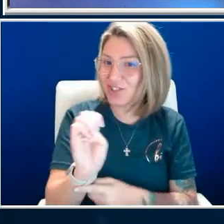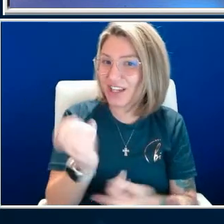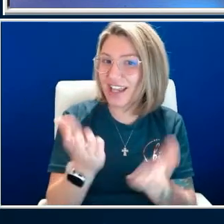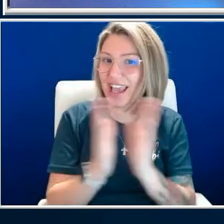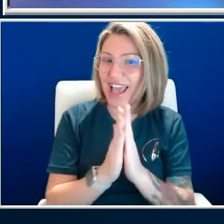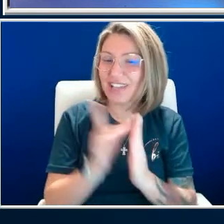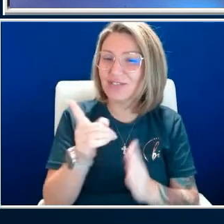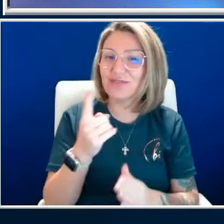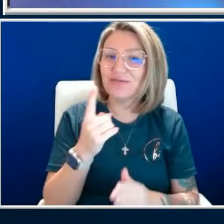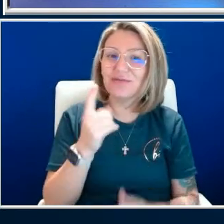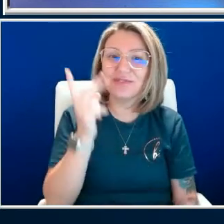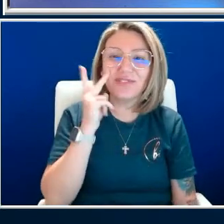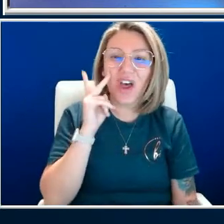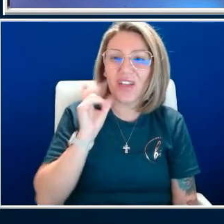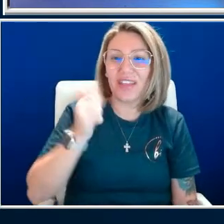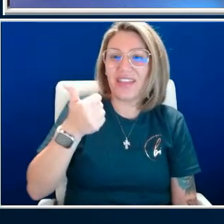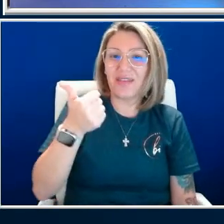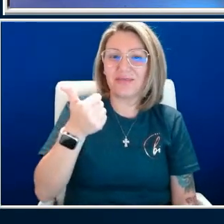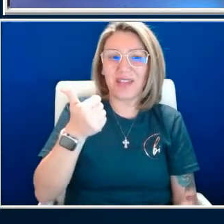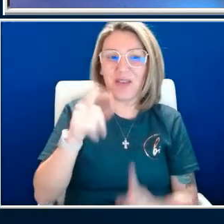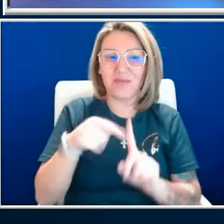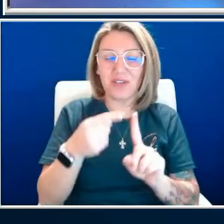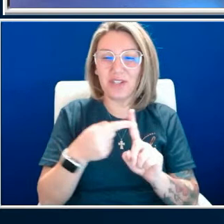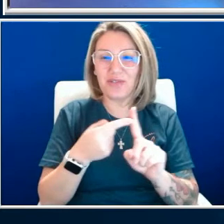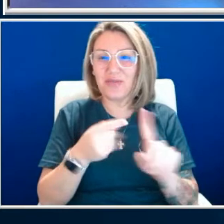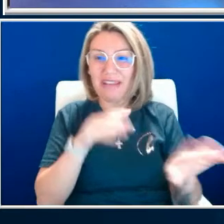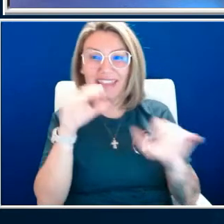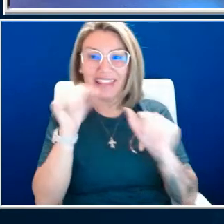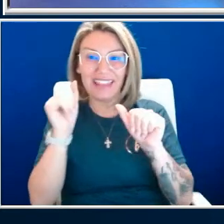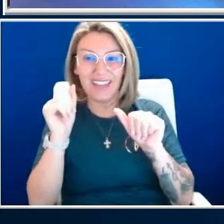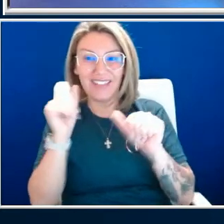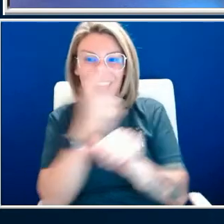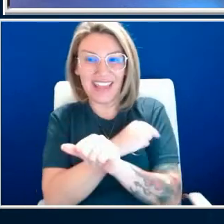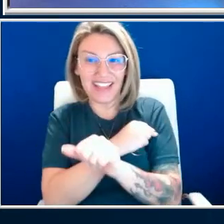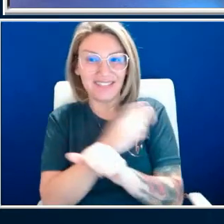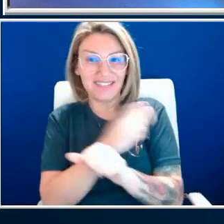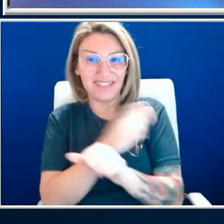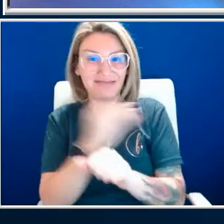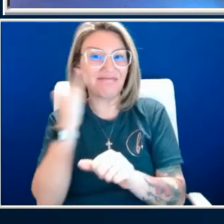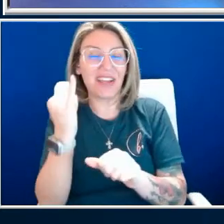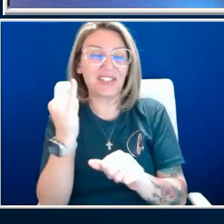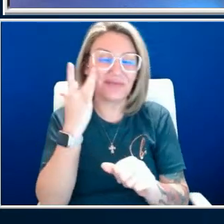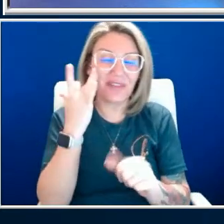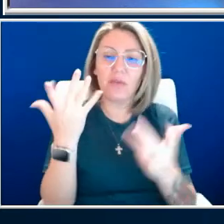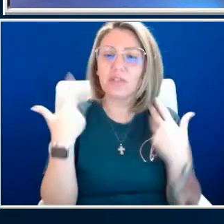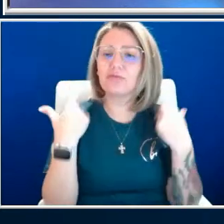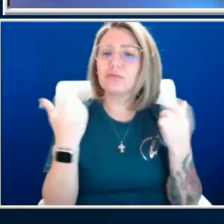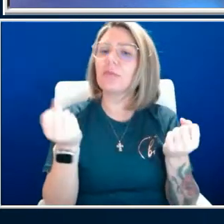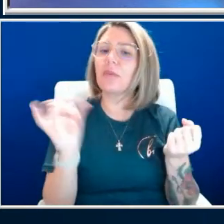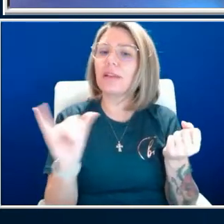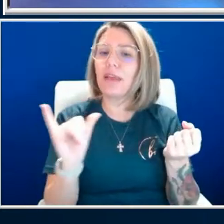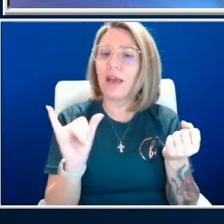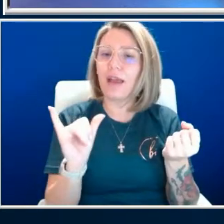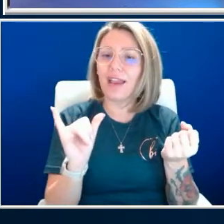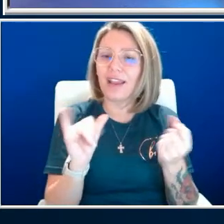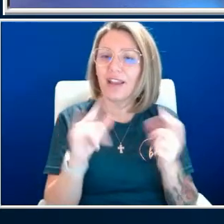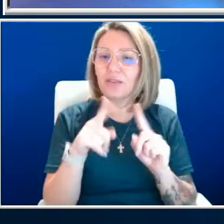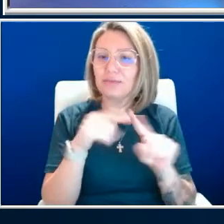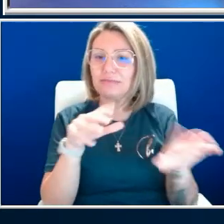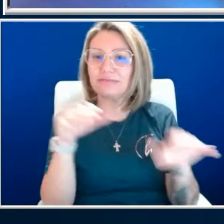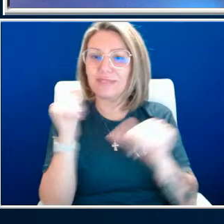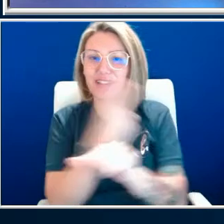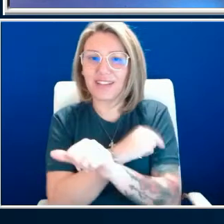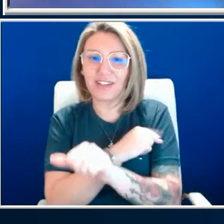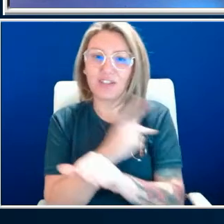as you were heading out of the hospital. I can imagine why. What has recovery been like out of the hospital? I know that you are loving up on those